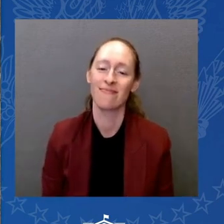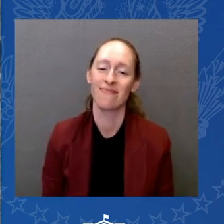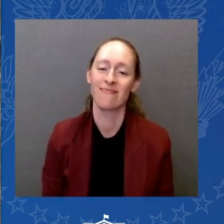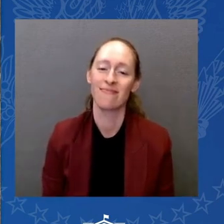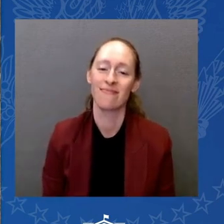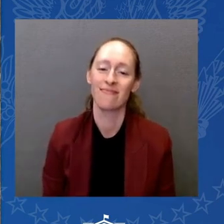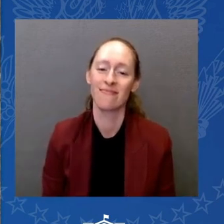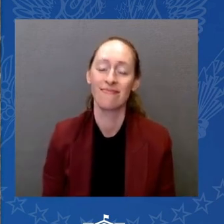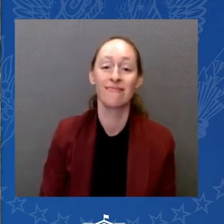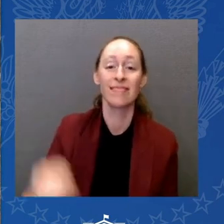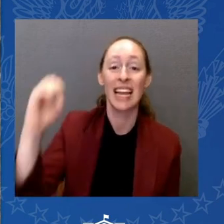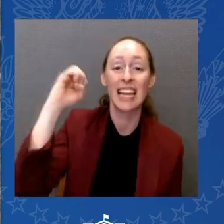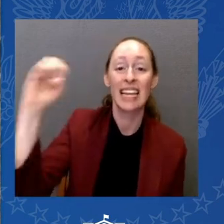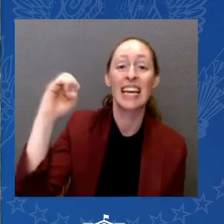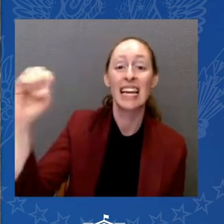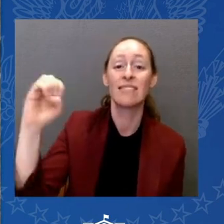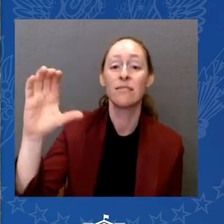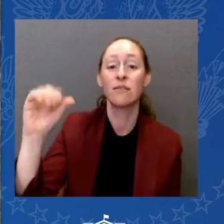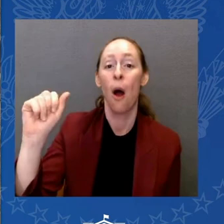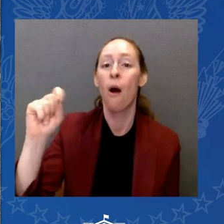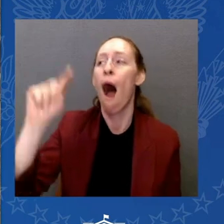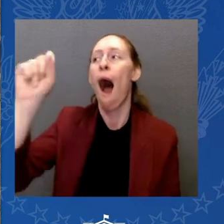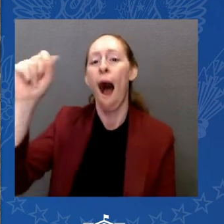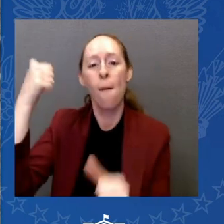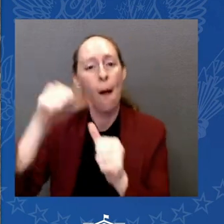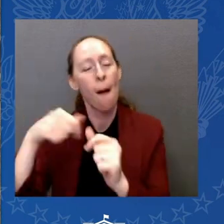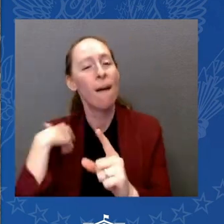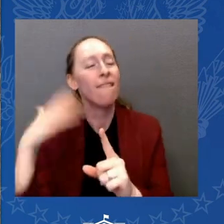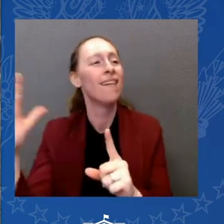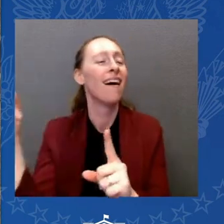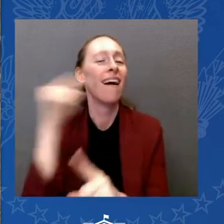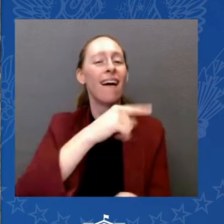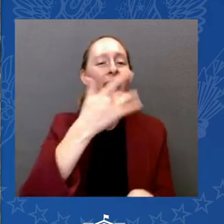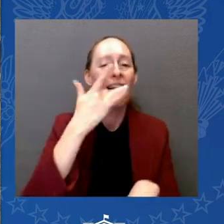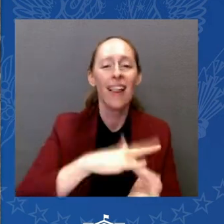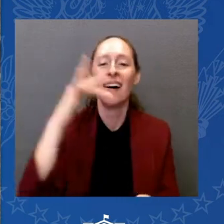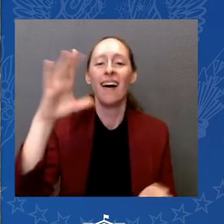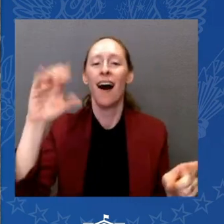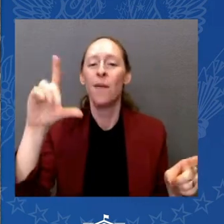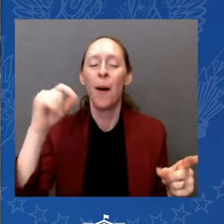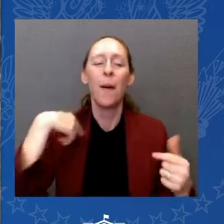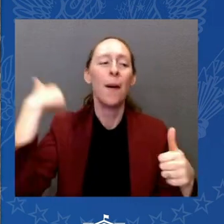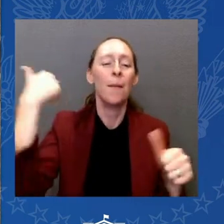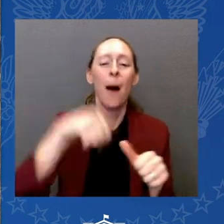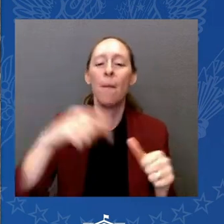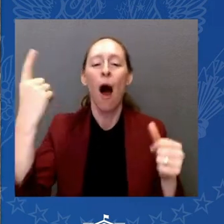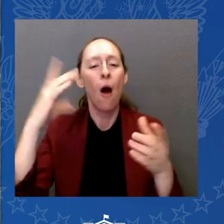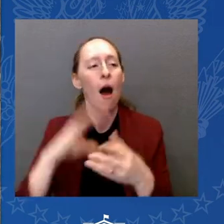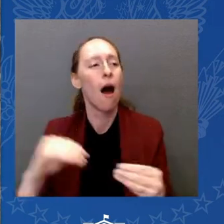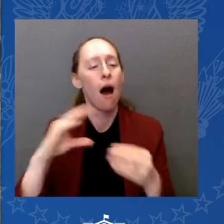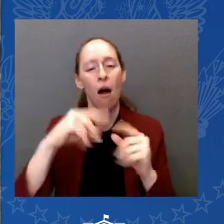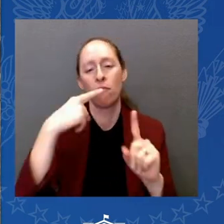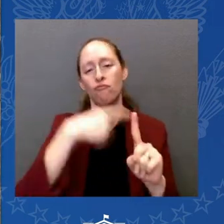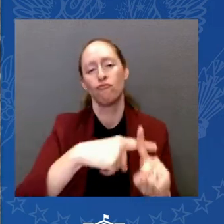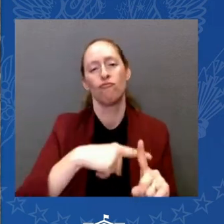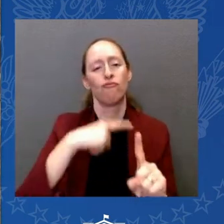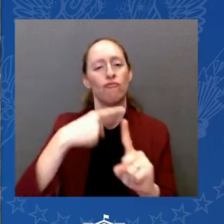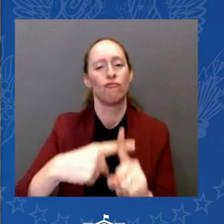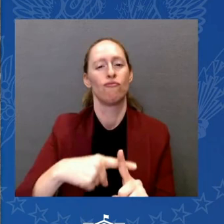is something has to be done. Who's going to do it? Apparently, no one's doing anything right now. We've got an election coming